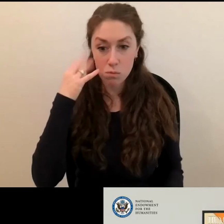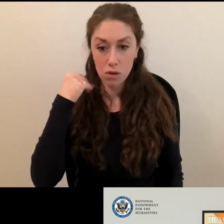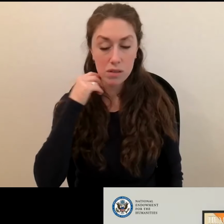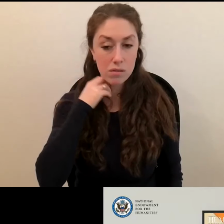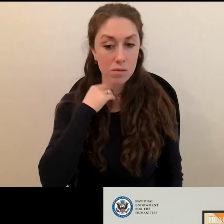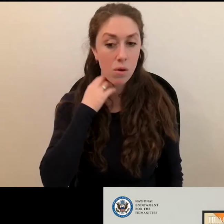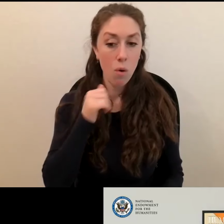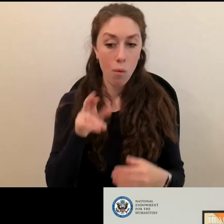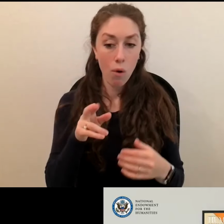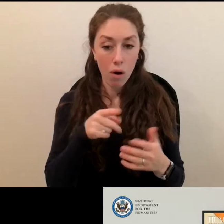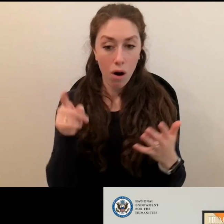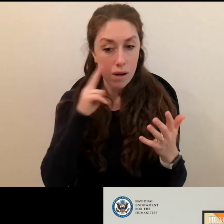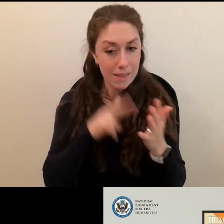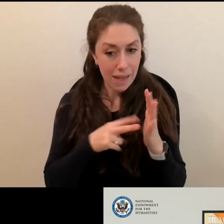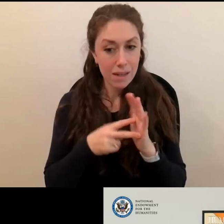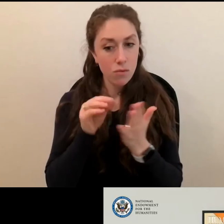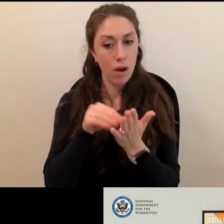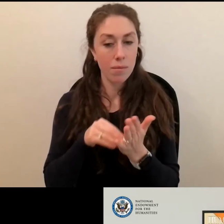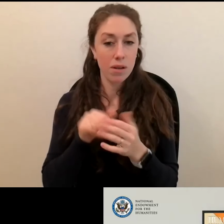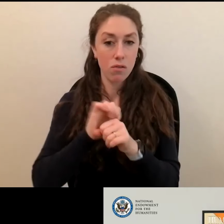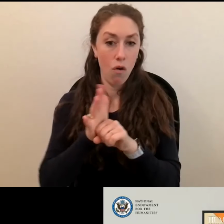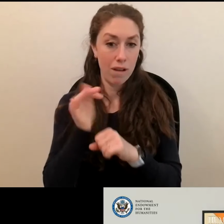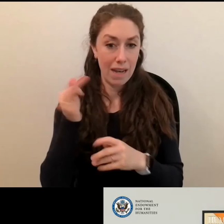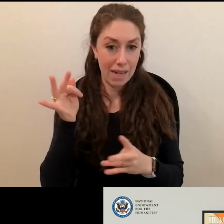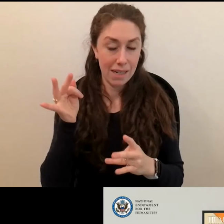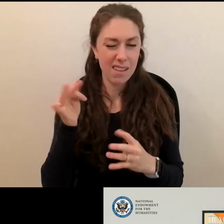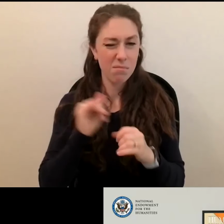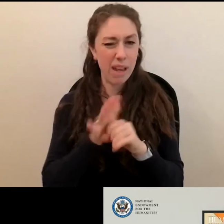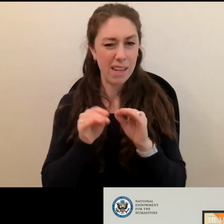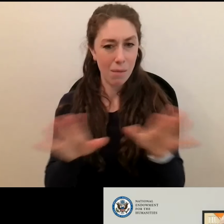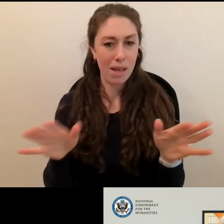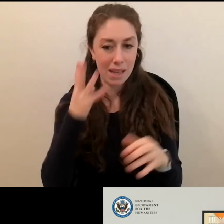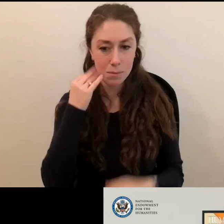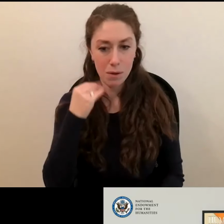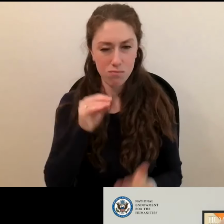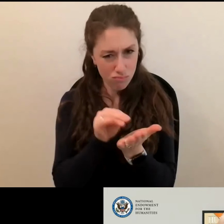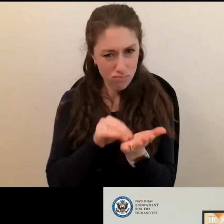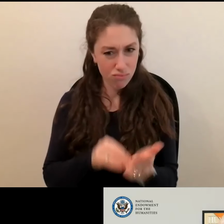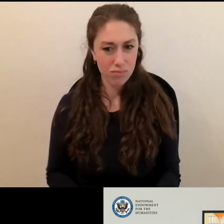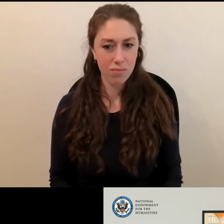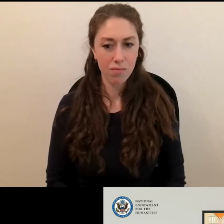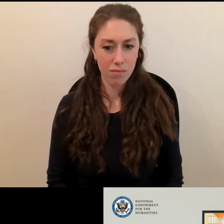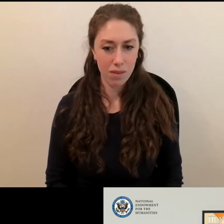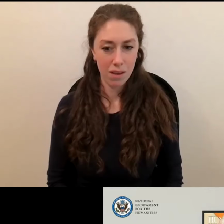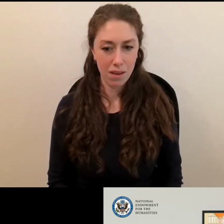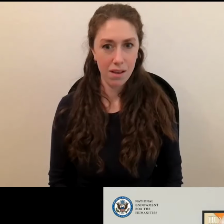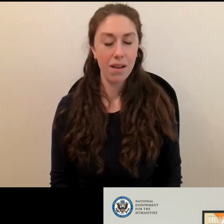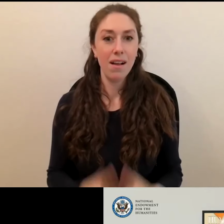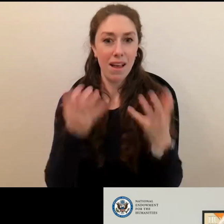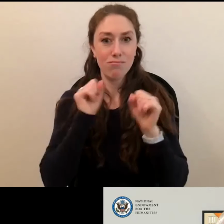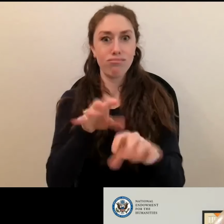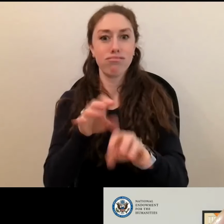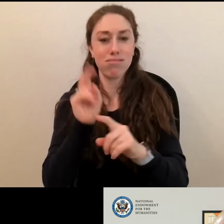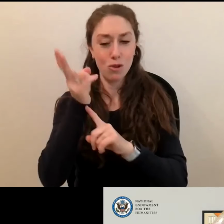or intended to document the COVID-19 or a pandemic experience. So that's a lot to digest in